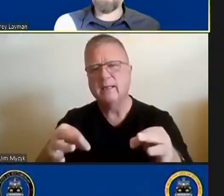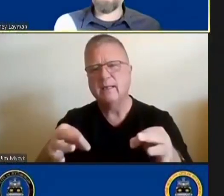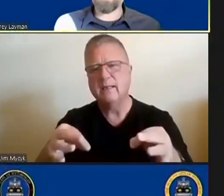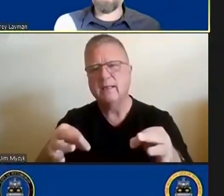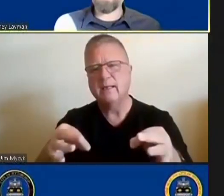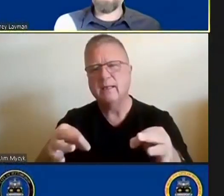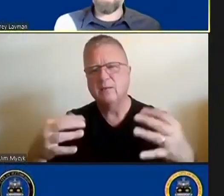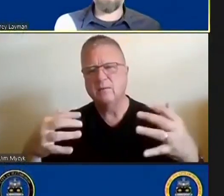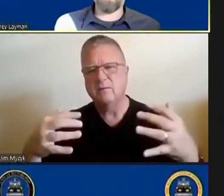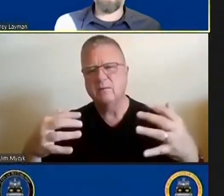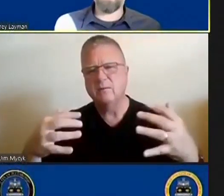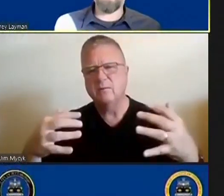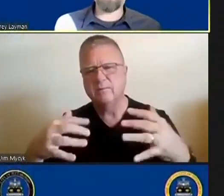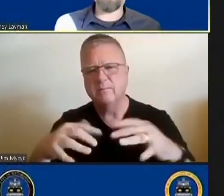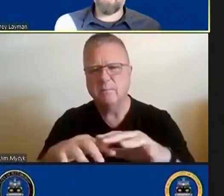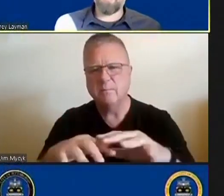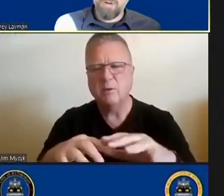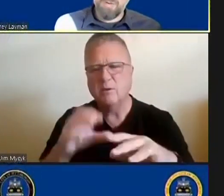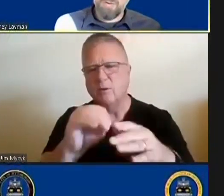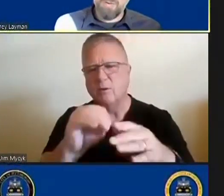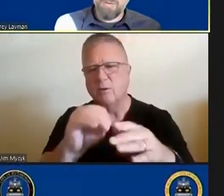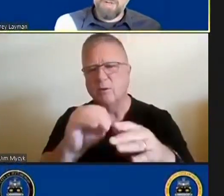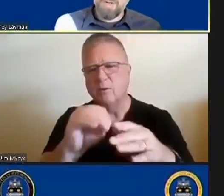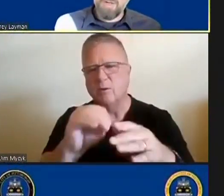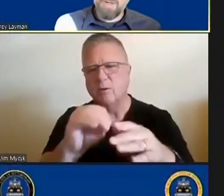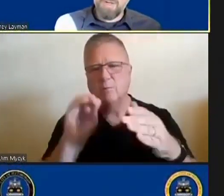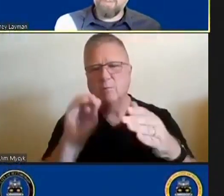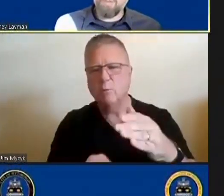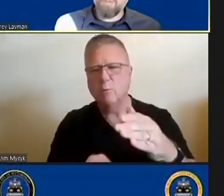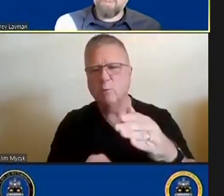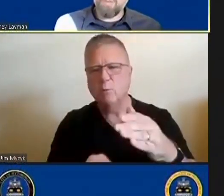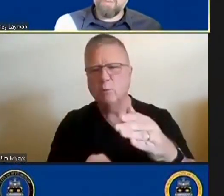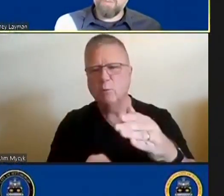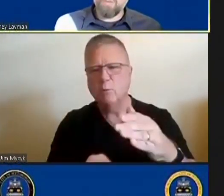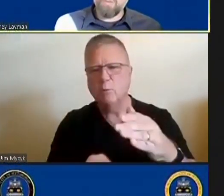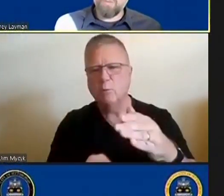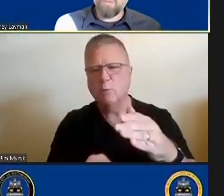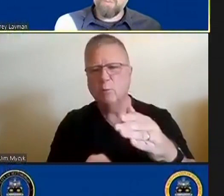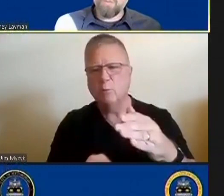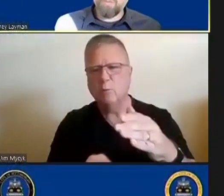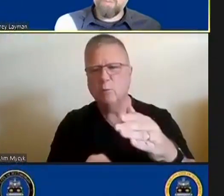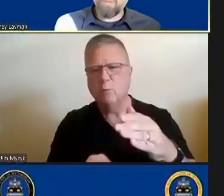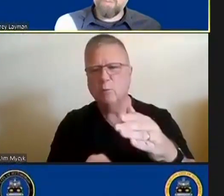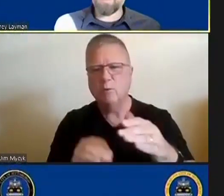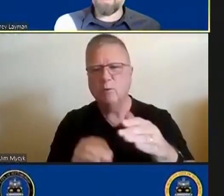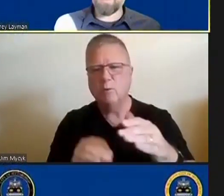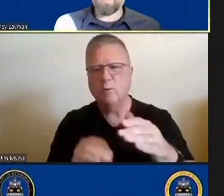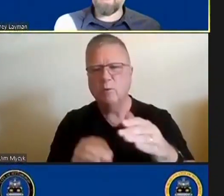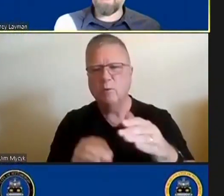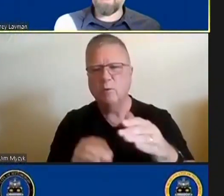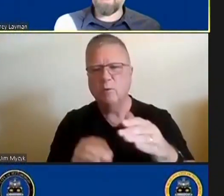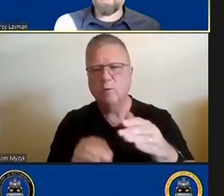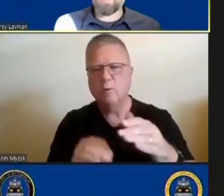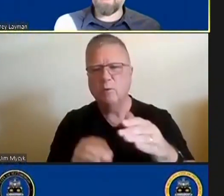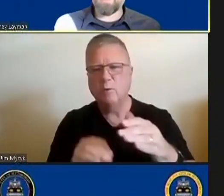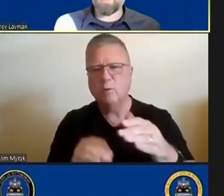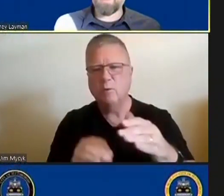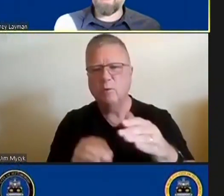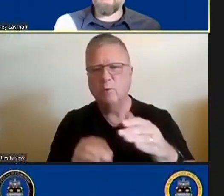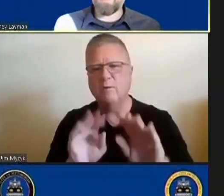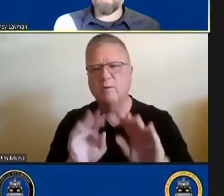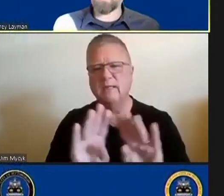Chapter 912, which is the accessory structure and use chapter of the zoning code,